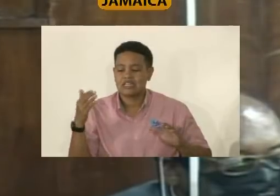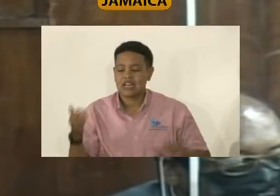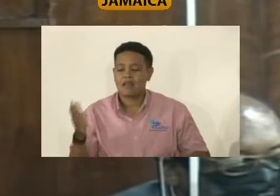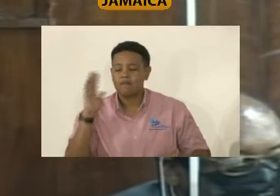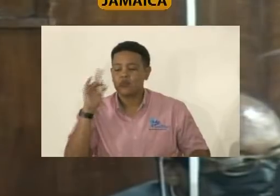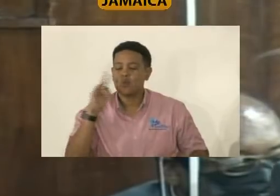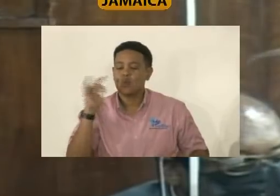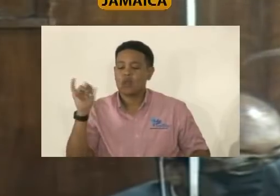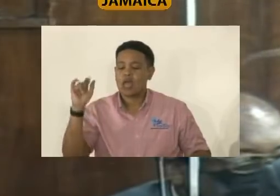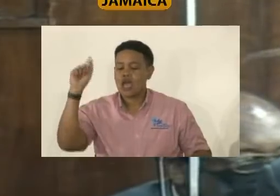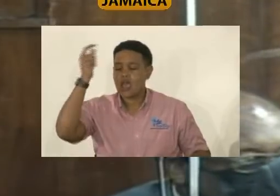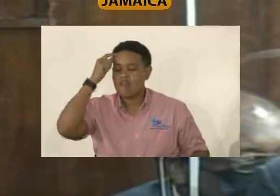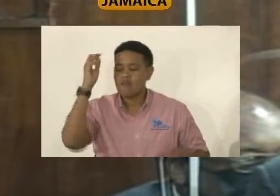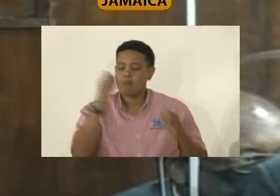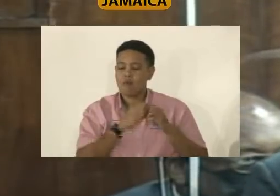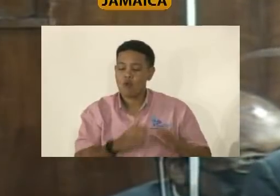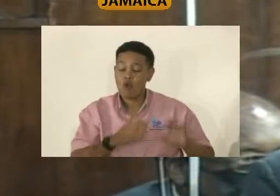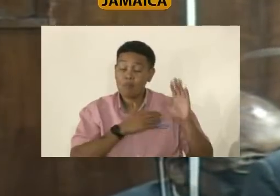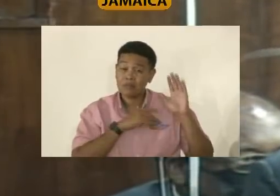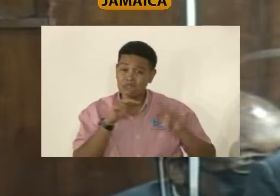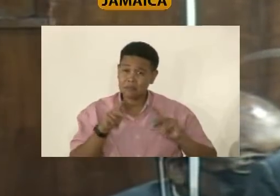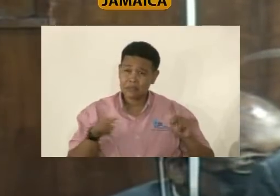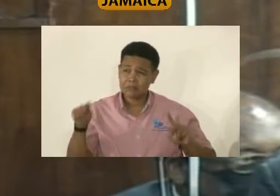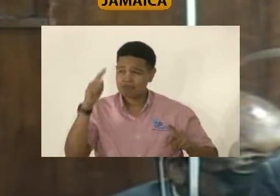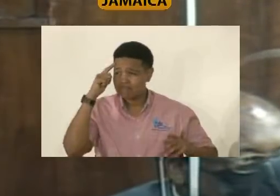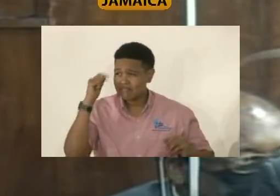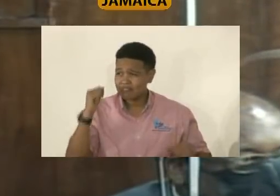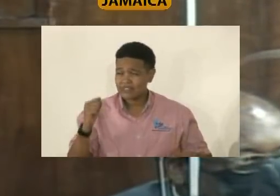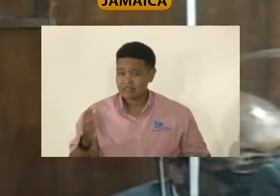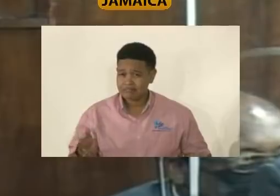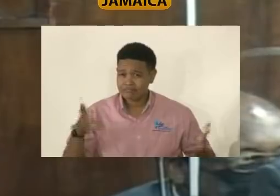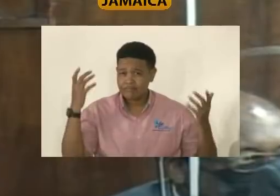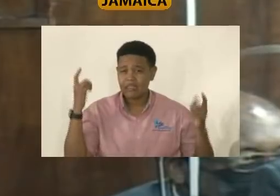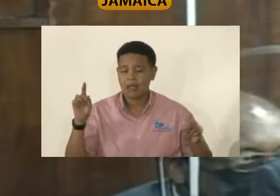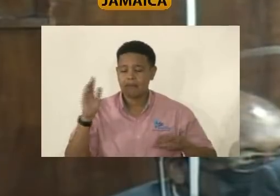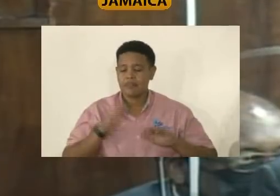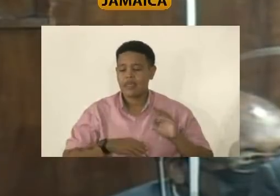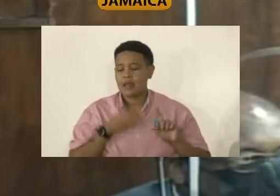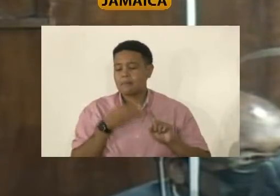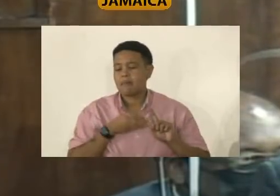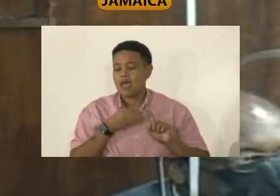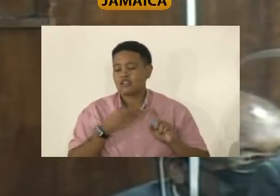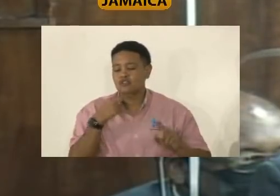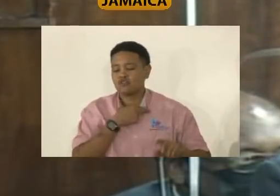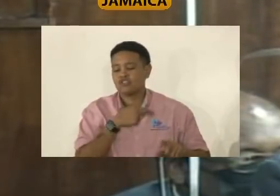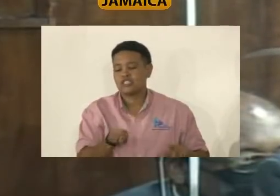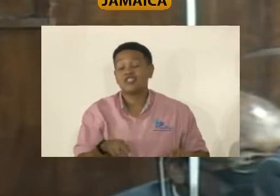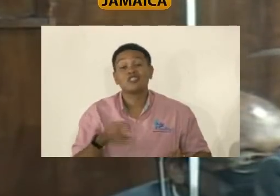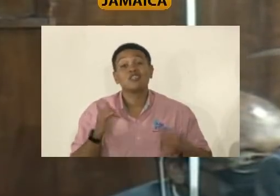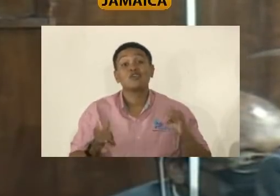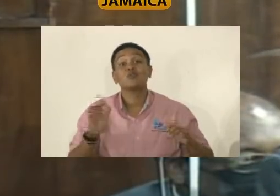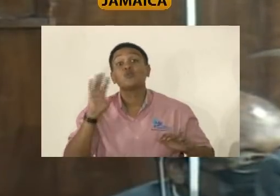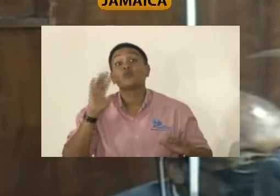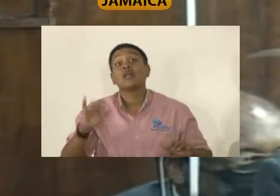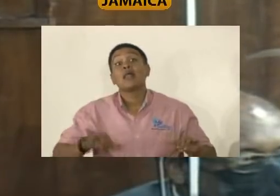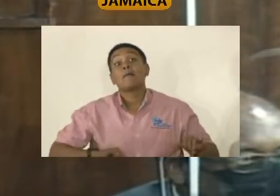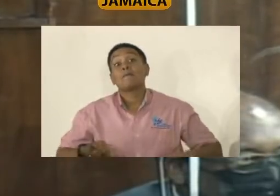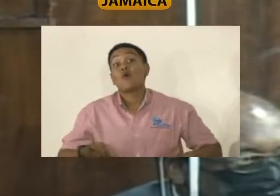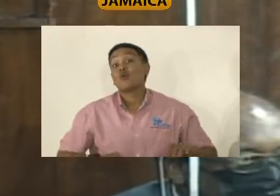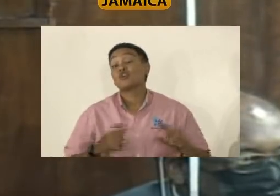look like a government more committed to the well-being of its people than partisan divisions, one which hosts